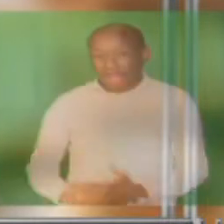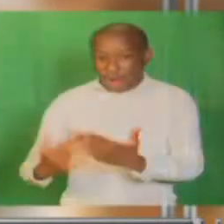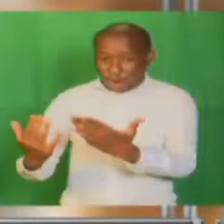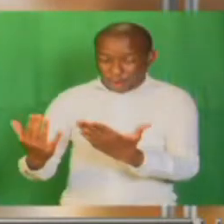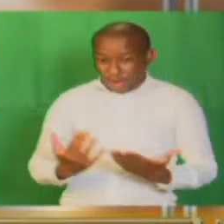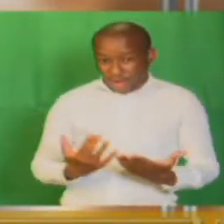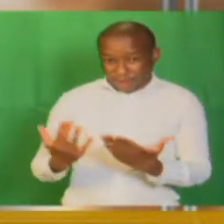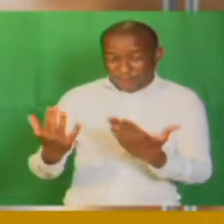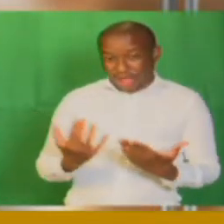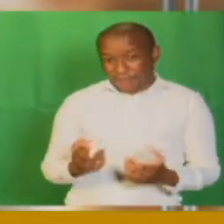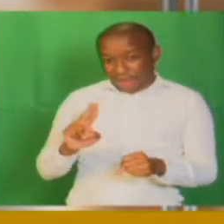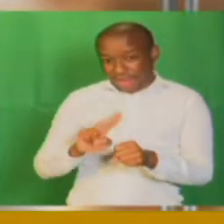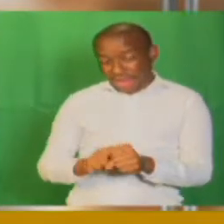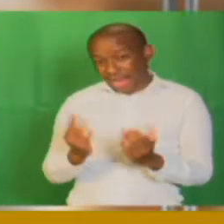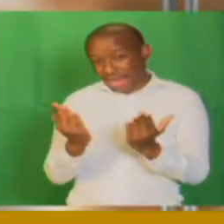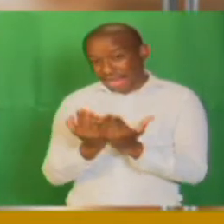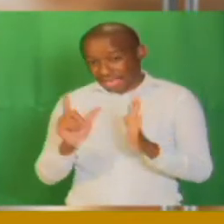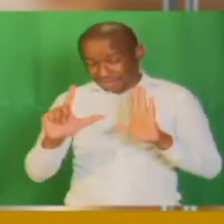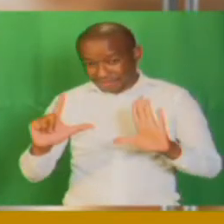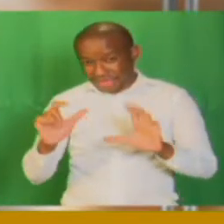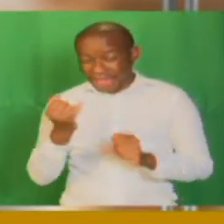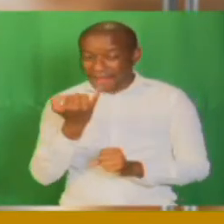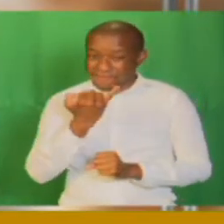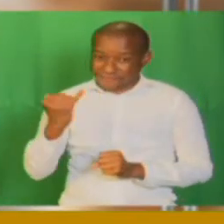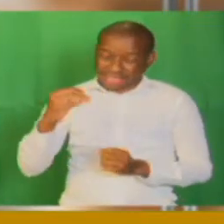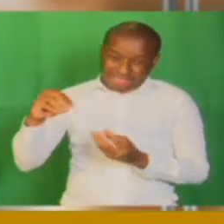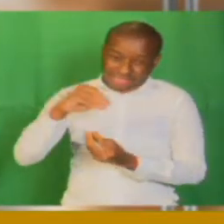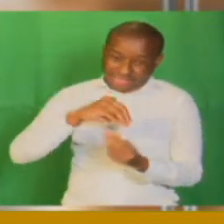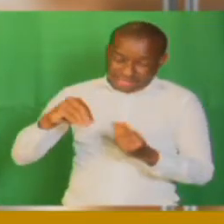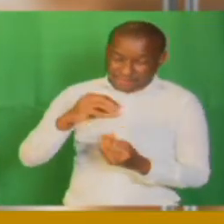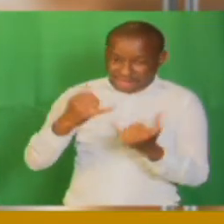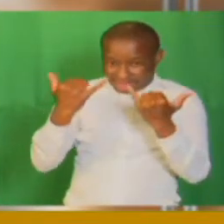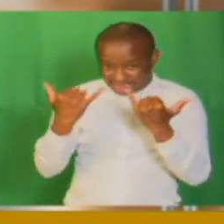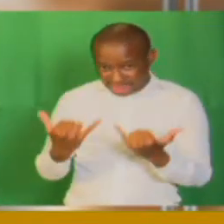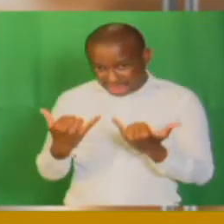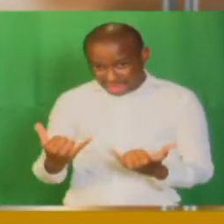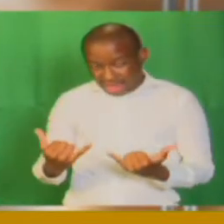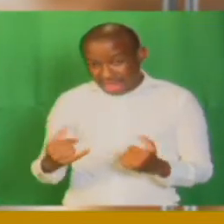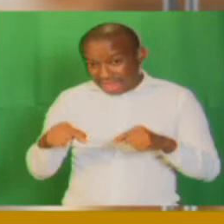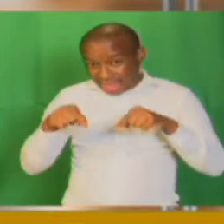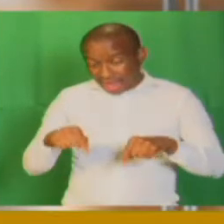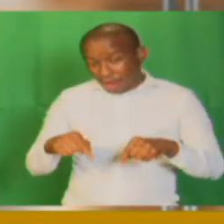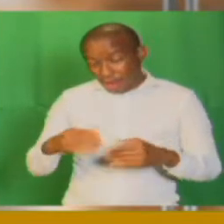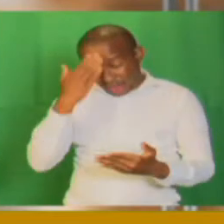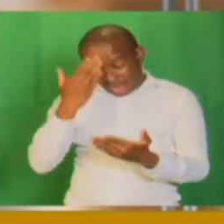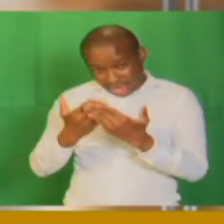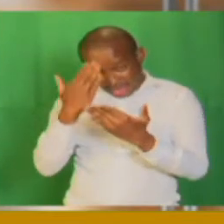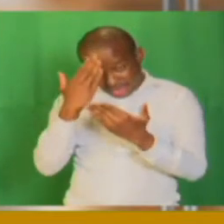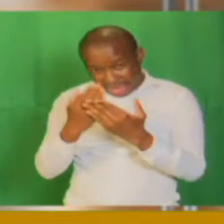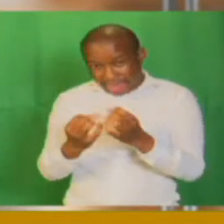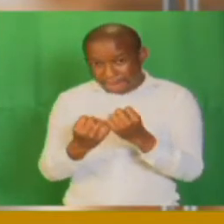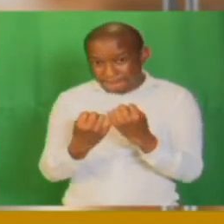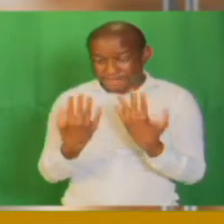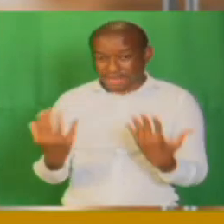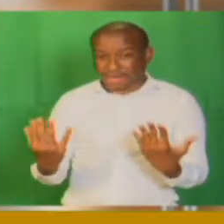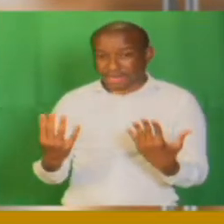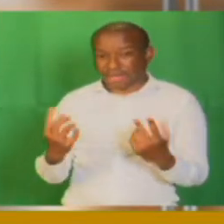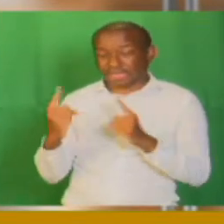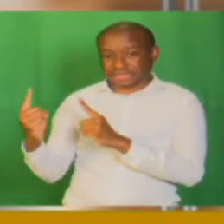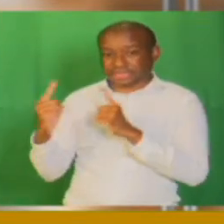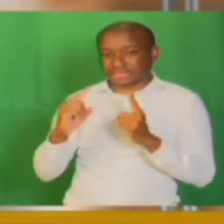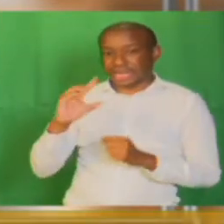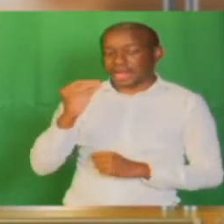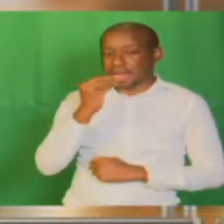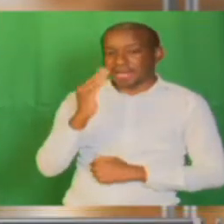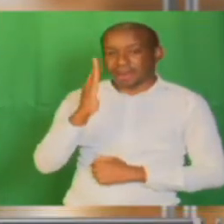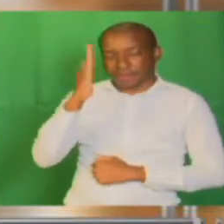Welcome back, Grade 7s. This is the first subject of the day and we are learning mathematics with Ms. Welile